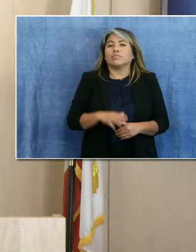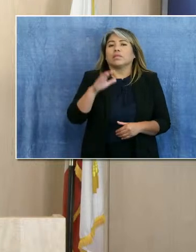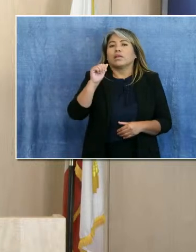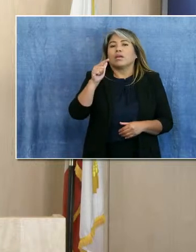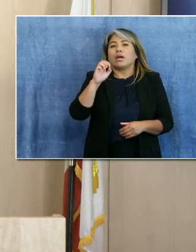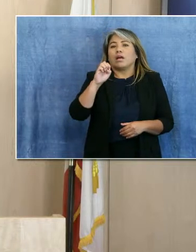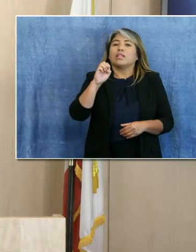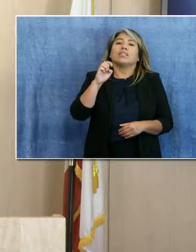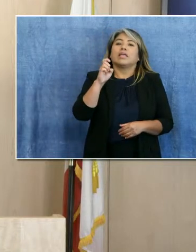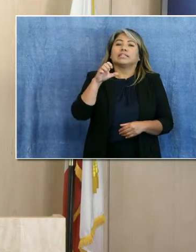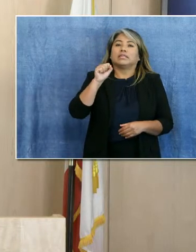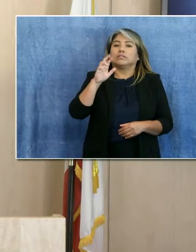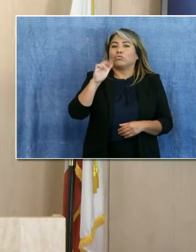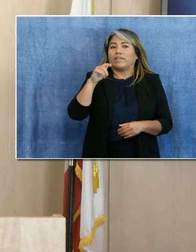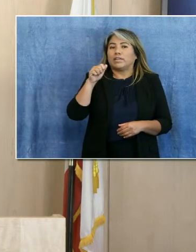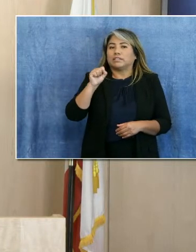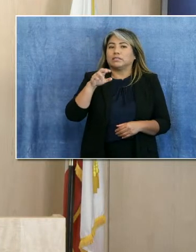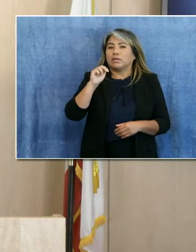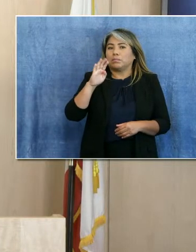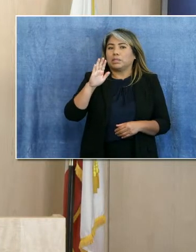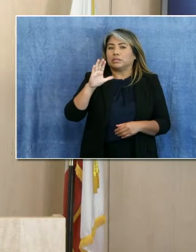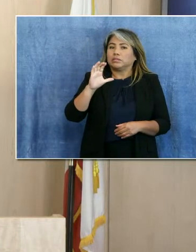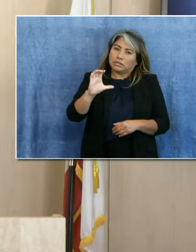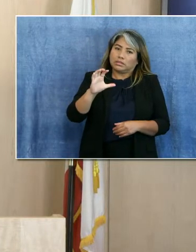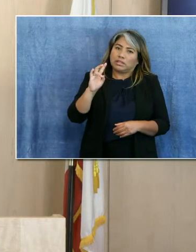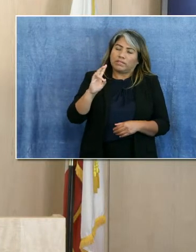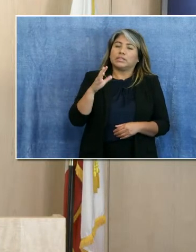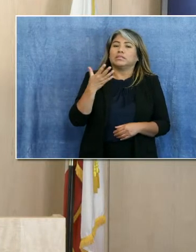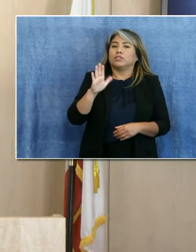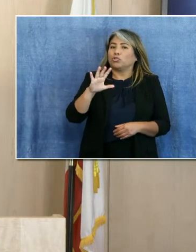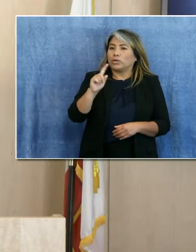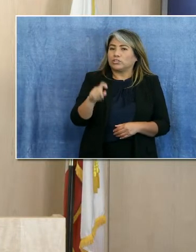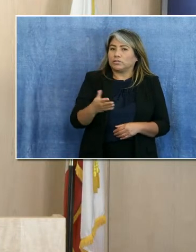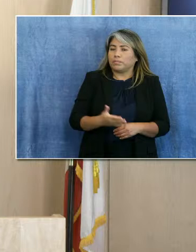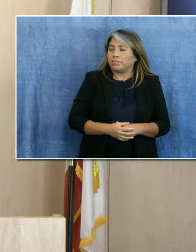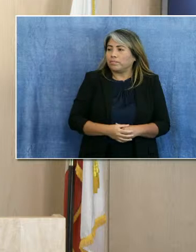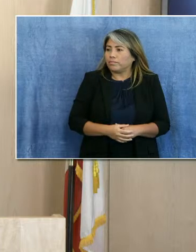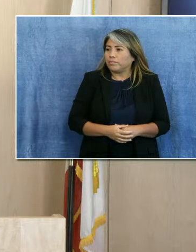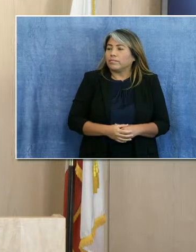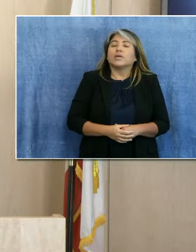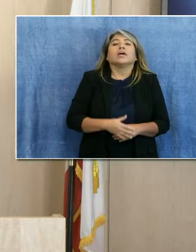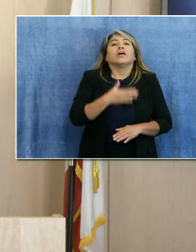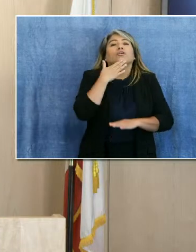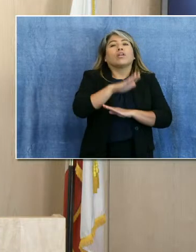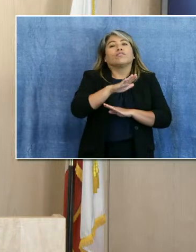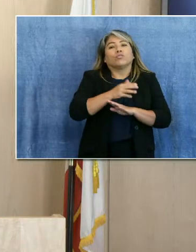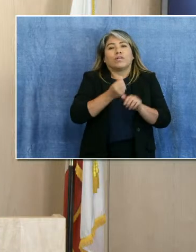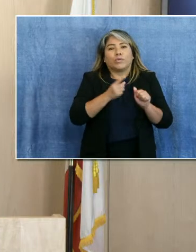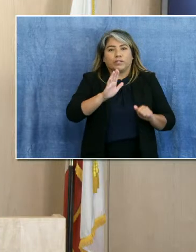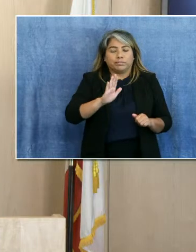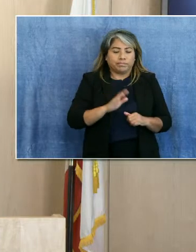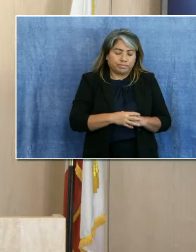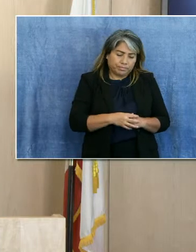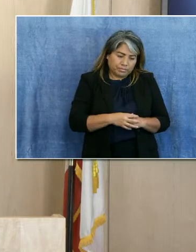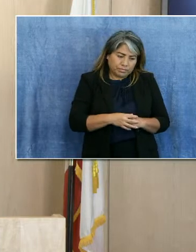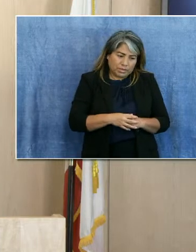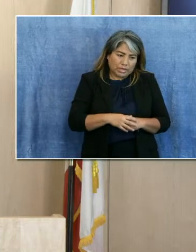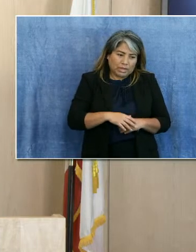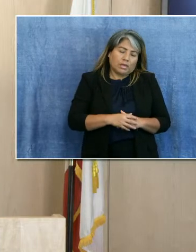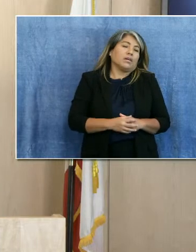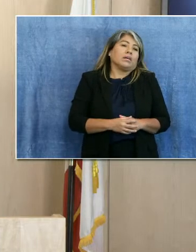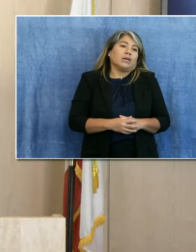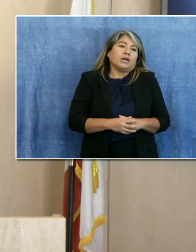Alexis Rivas with NBC7, please state your question. Hi, good afternoon, everyone. It seems like